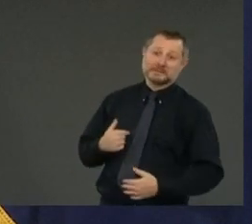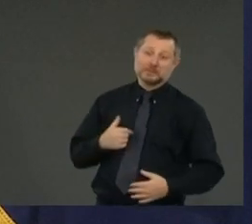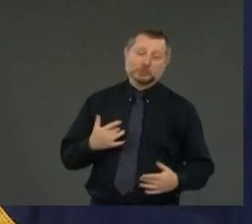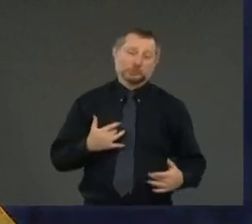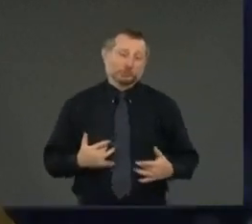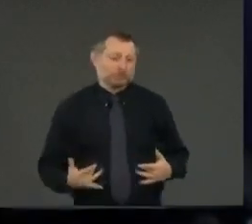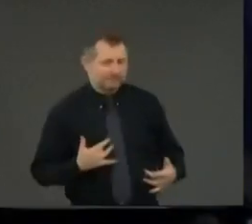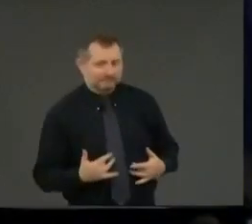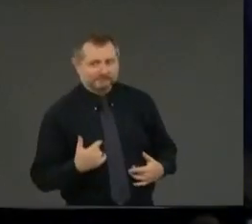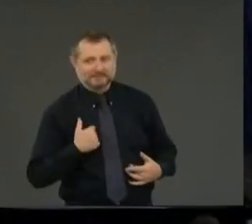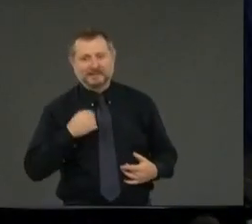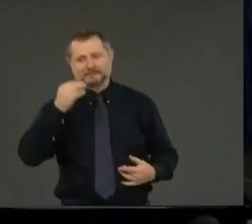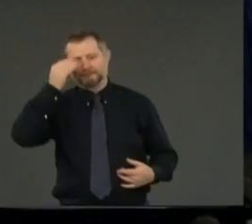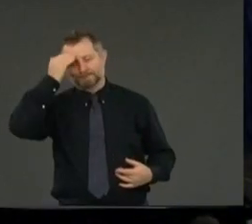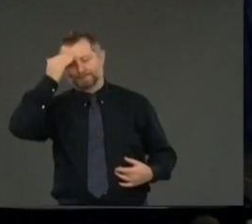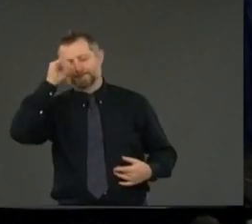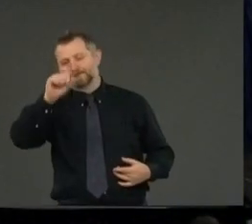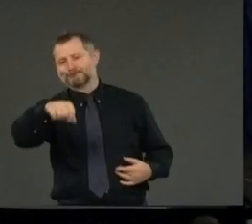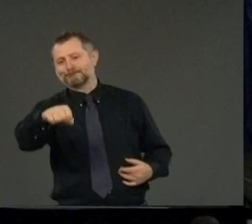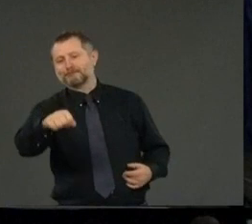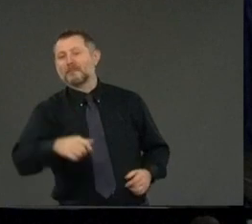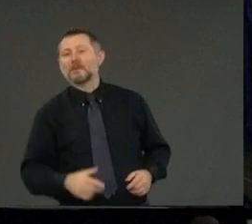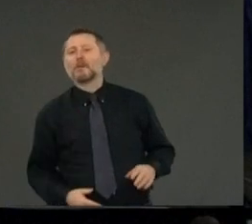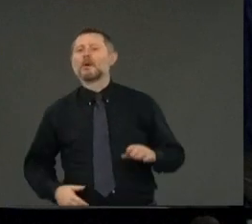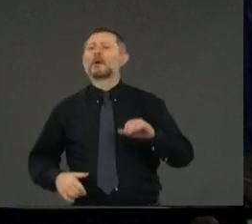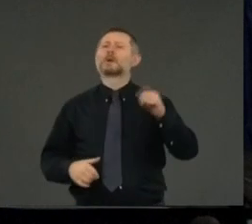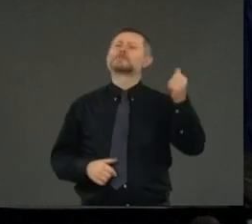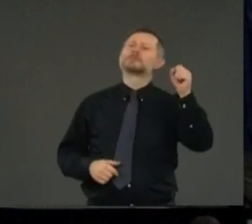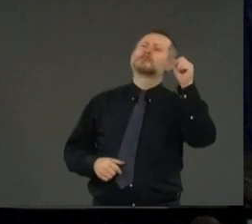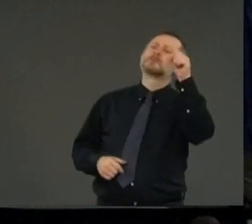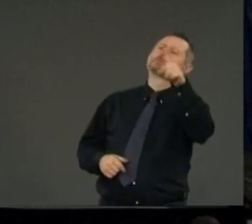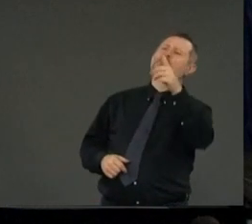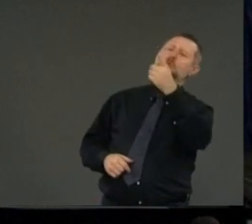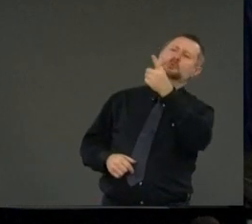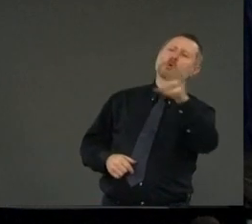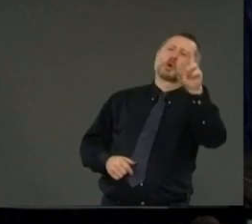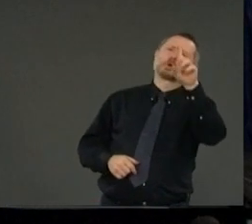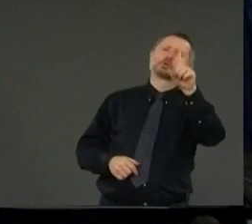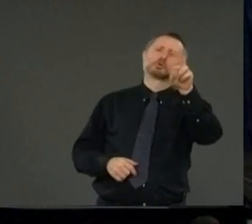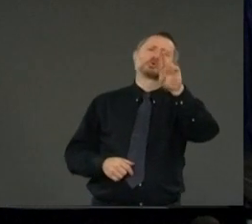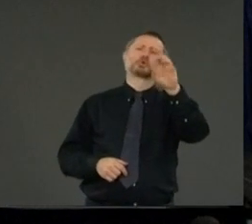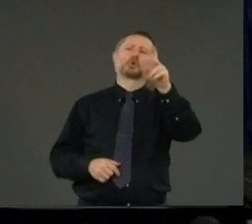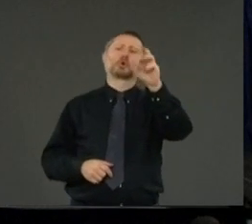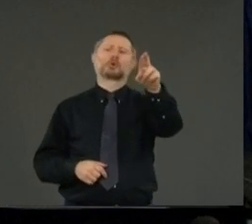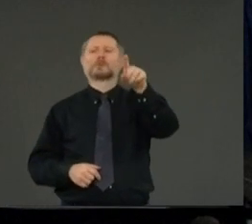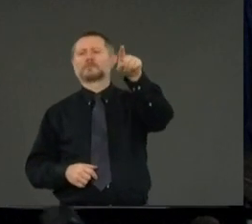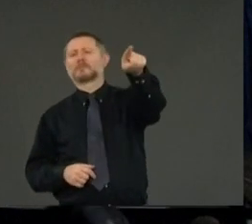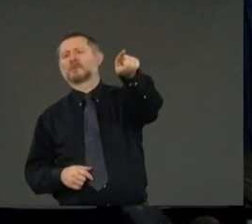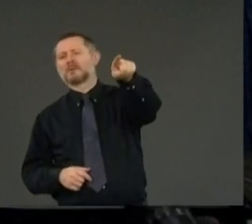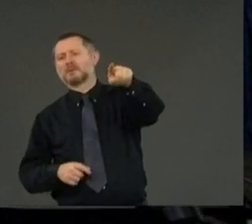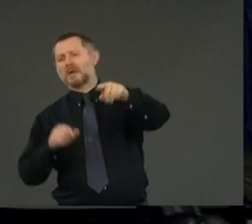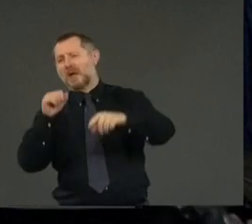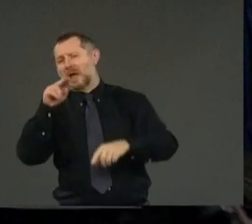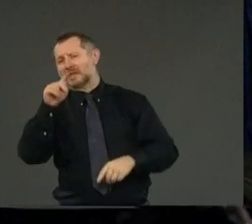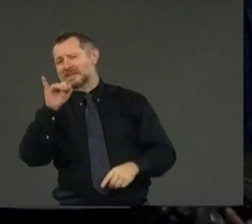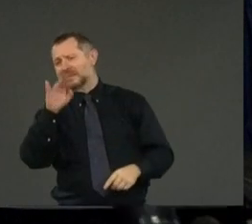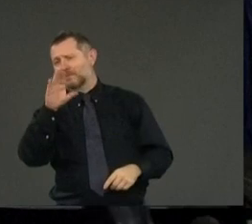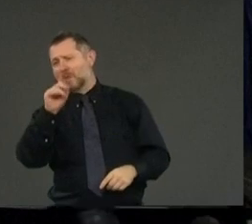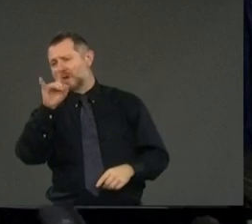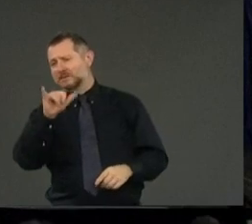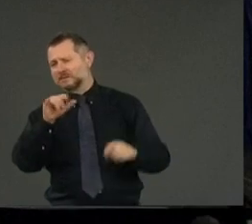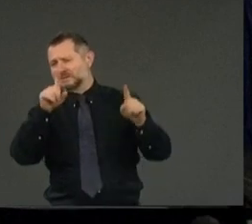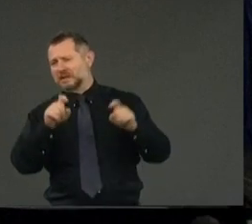I'm considering. My question for Dr. Zucker has to do with the antibody testing. The initial assessment of these tests were they were not reliable, there were too many